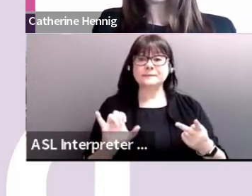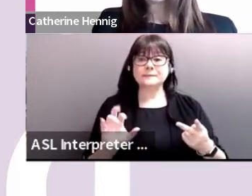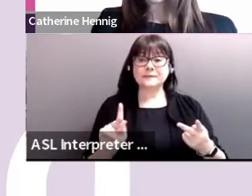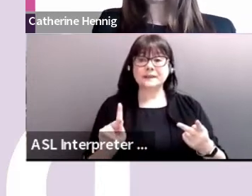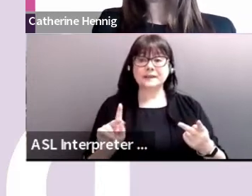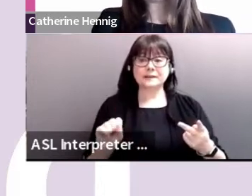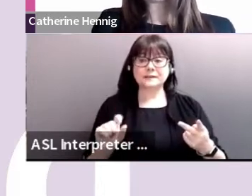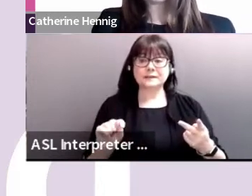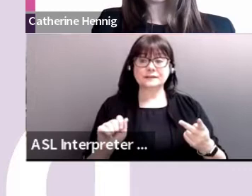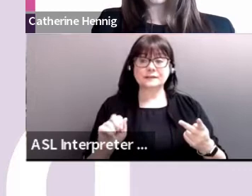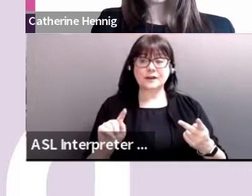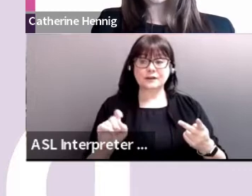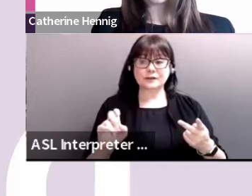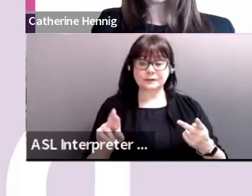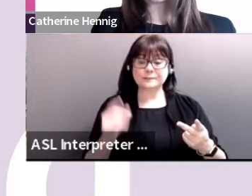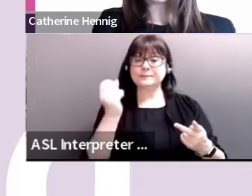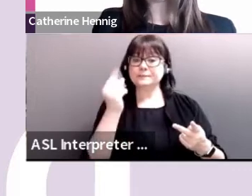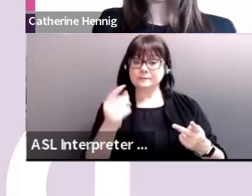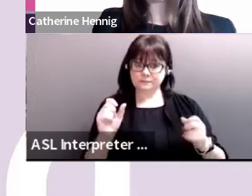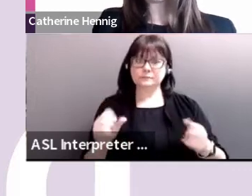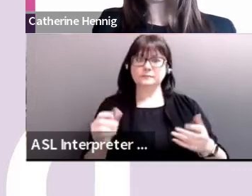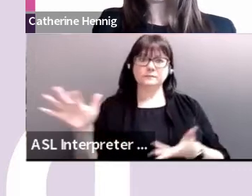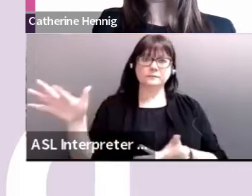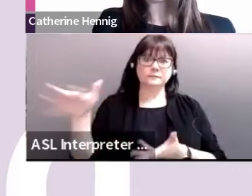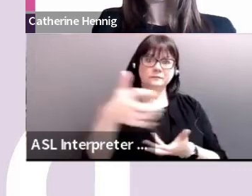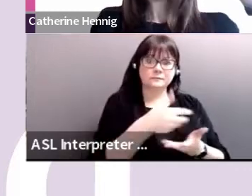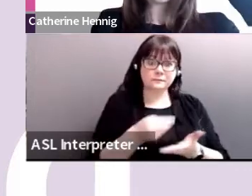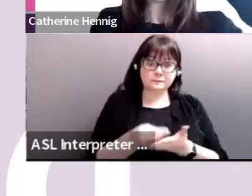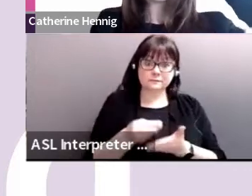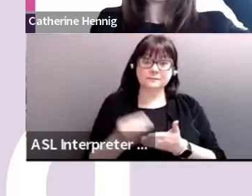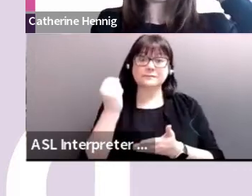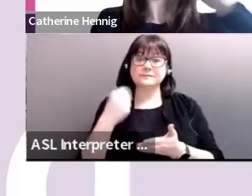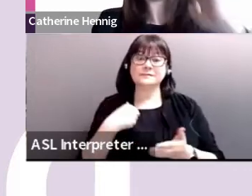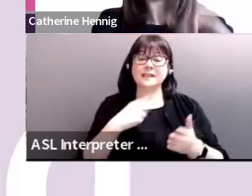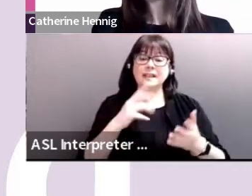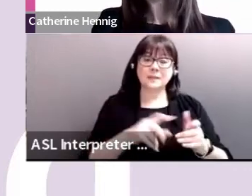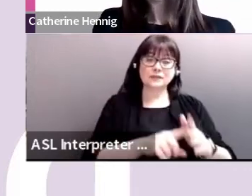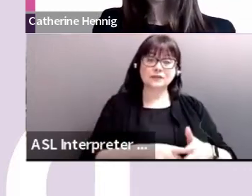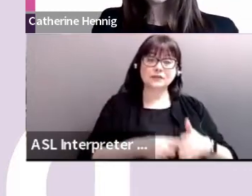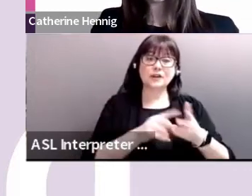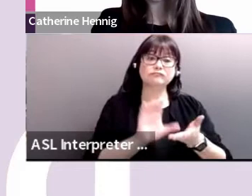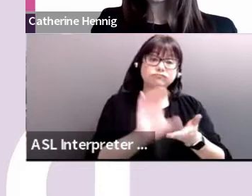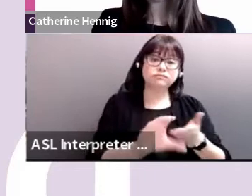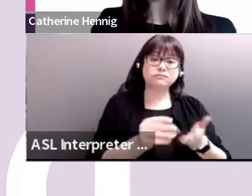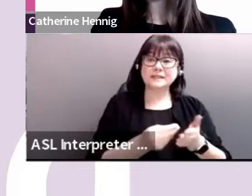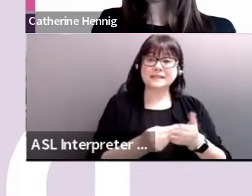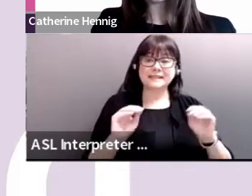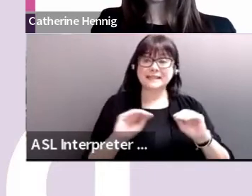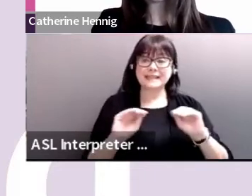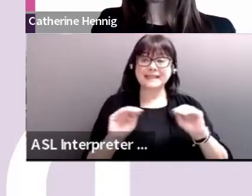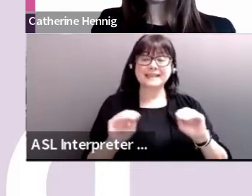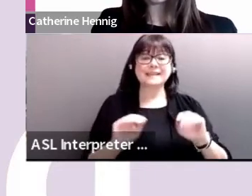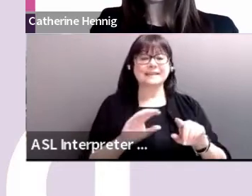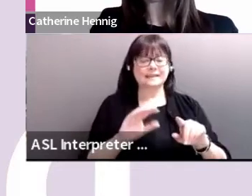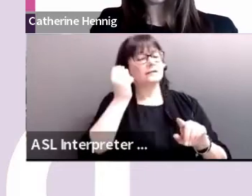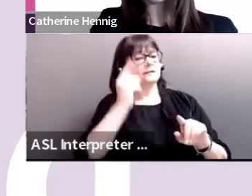upfront fee. However, do be mindful that a lot of the platforms will charge a fee if you do utilize them. And it also serves as a